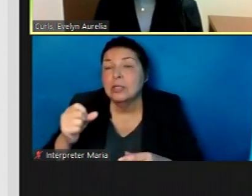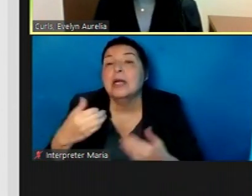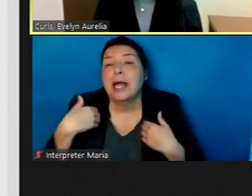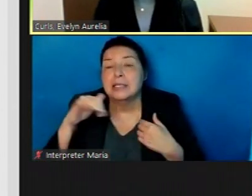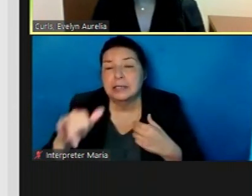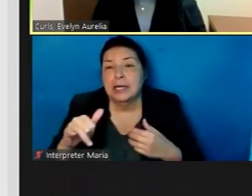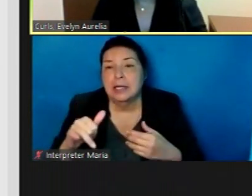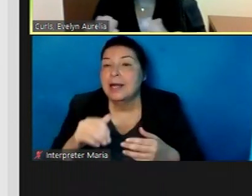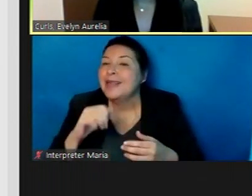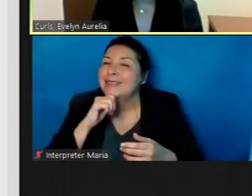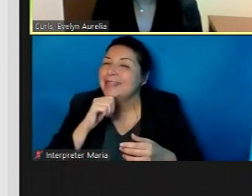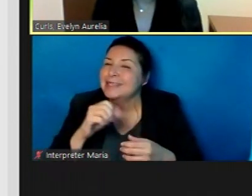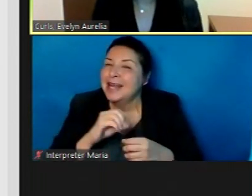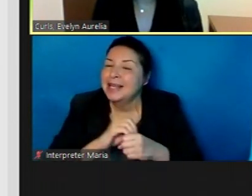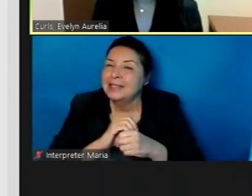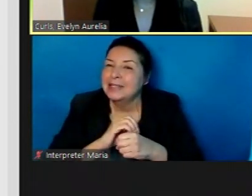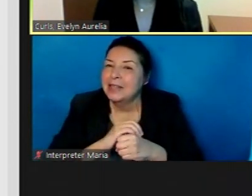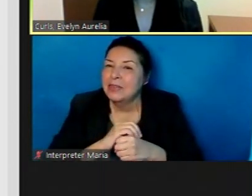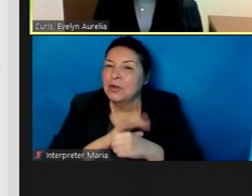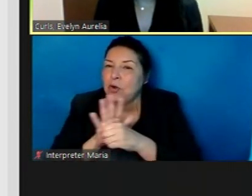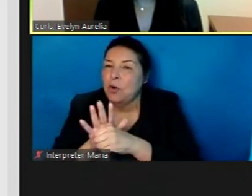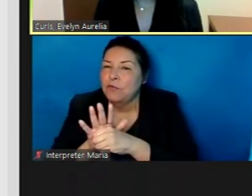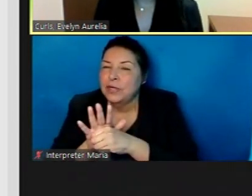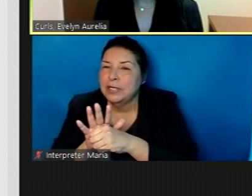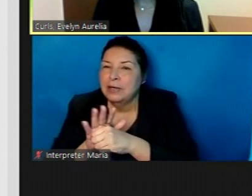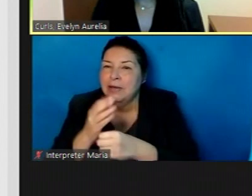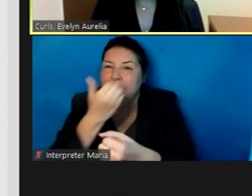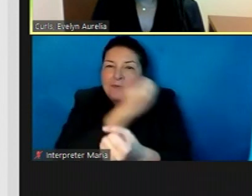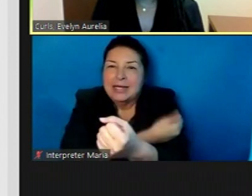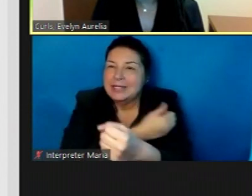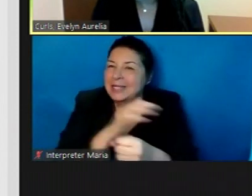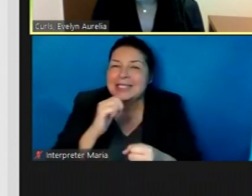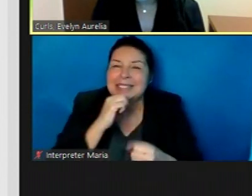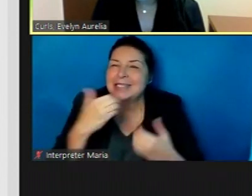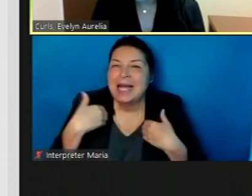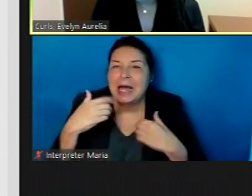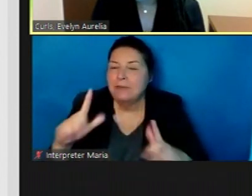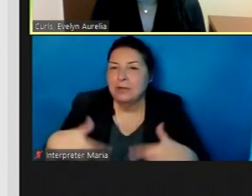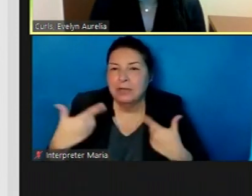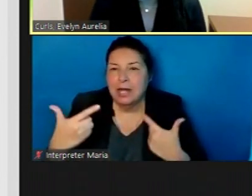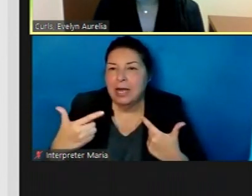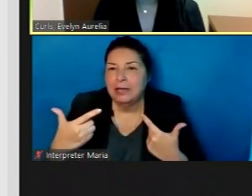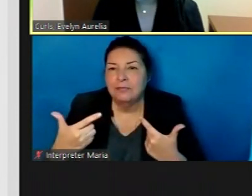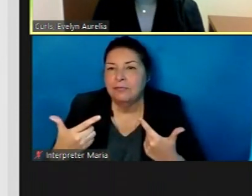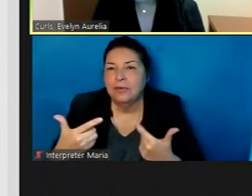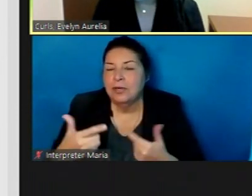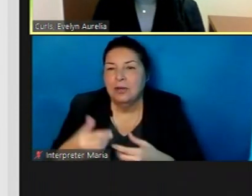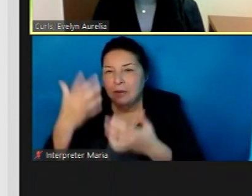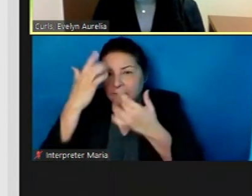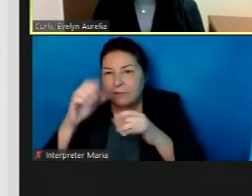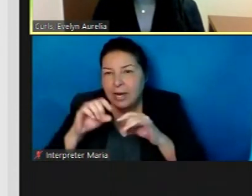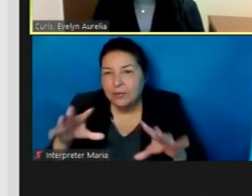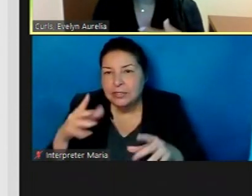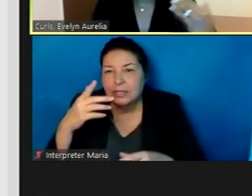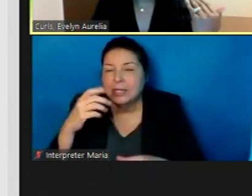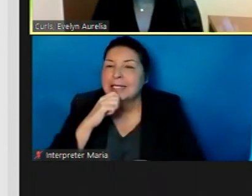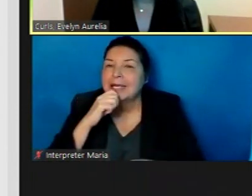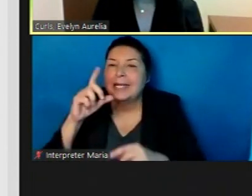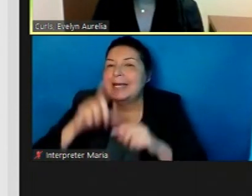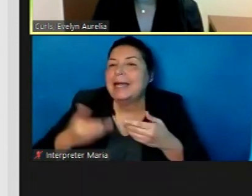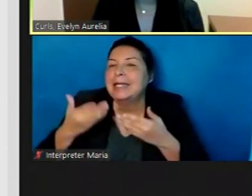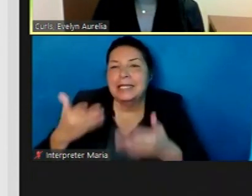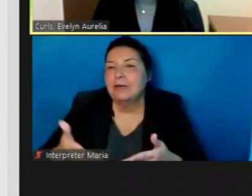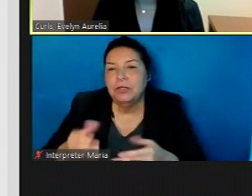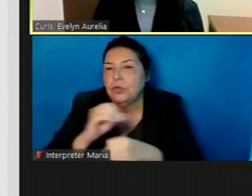vaccine is. There's no portion of the virus there at all. It can't give you COVID-19 because it's not the actual virus. It